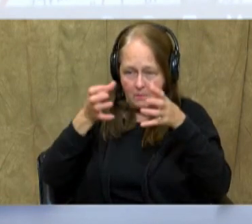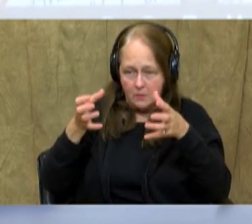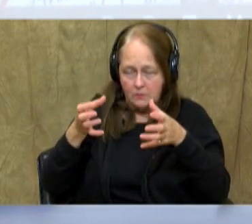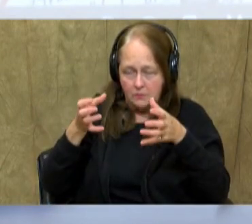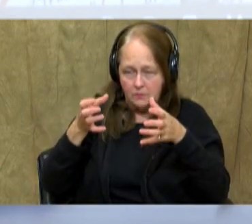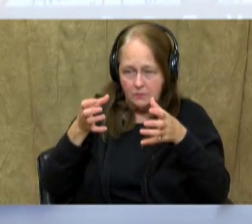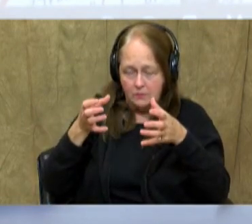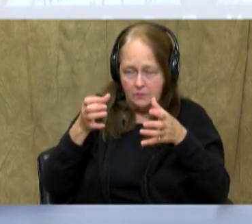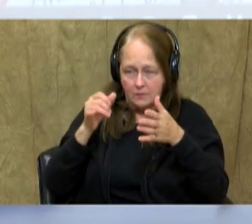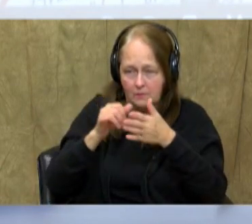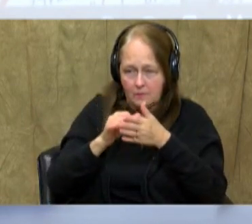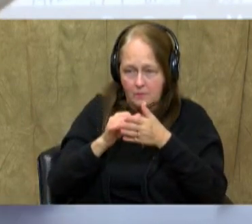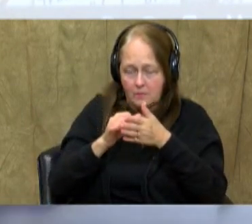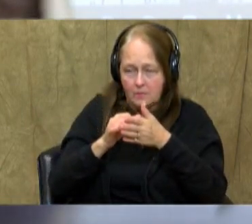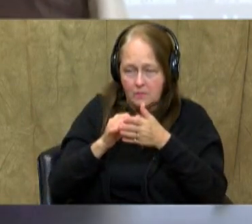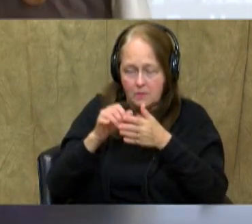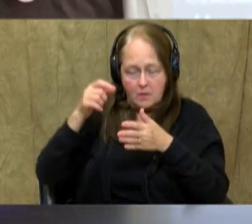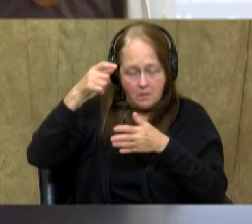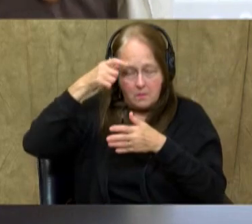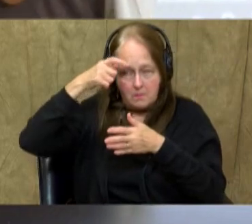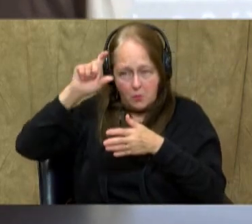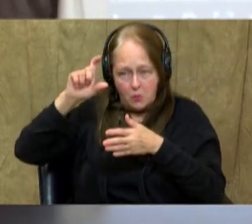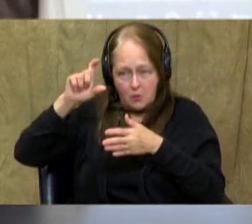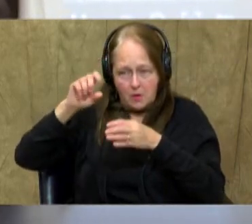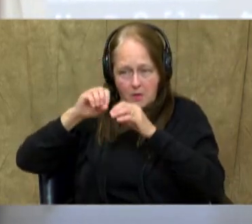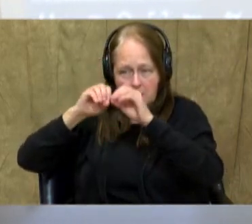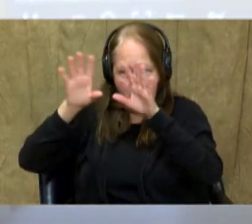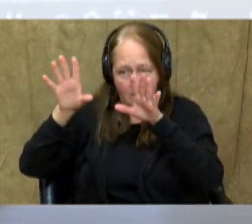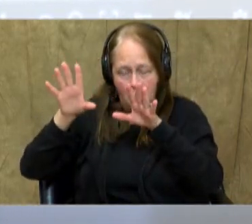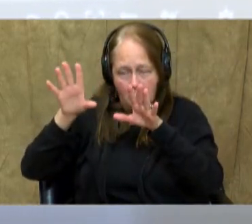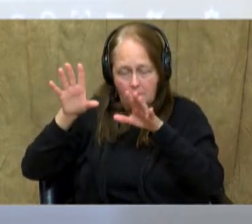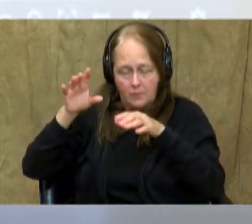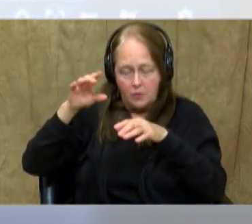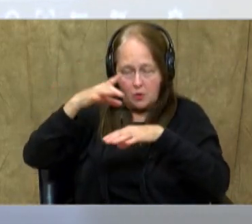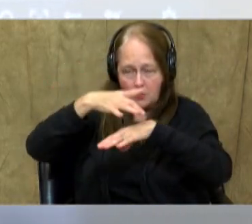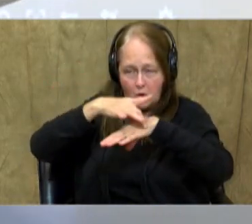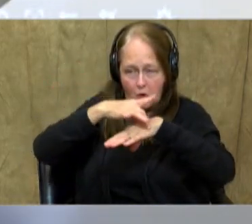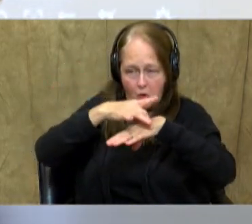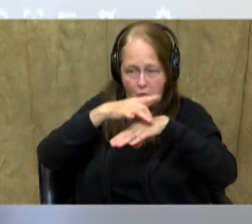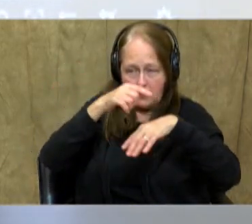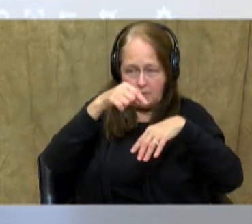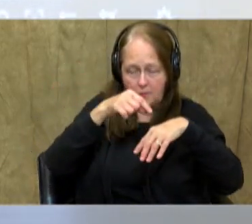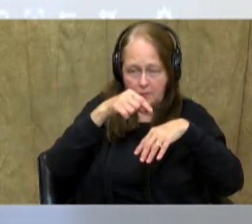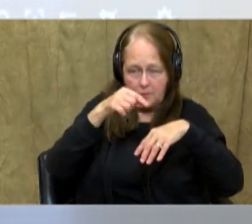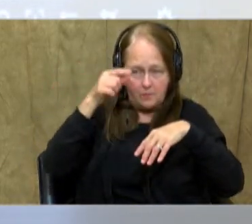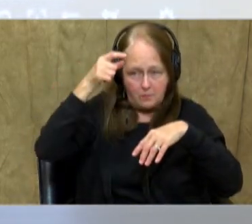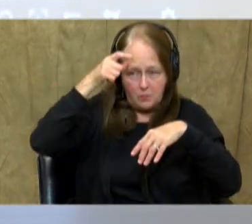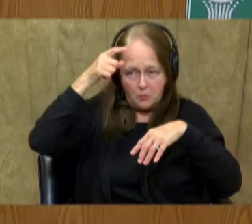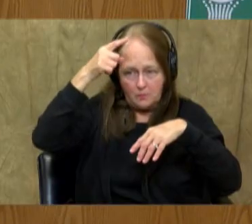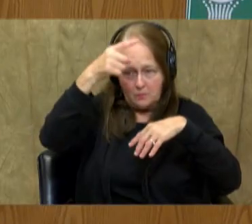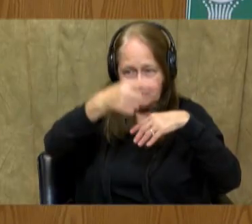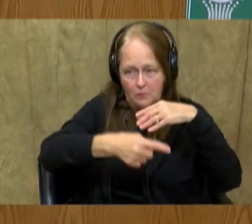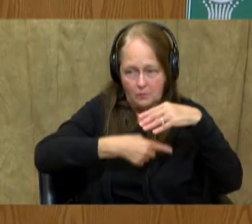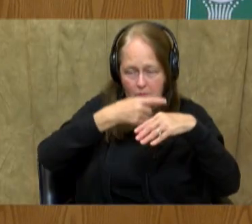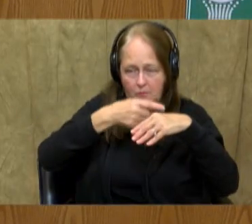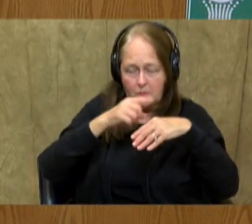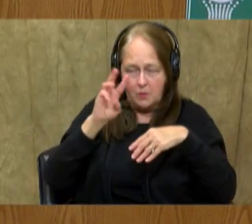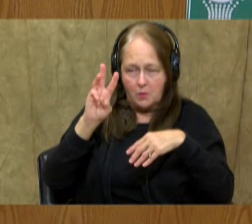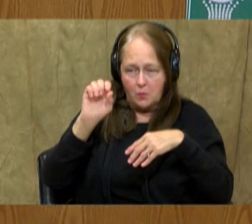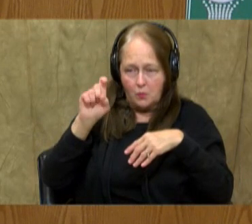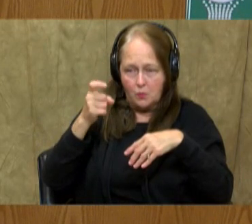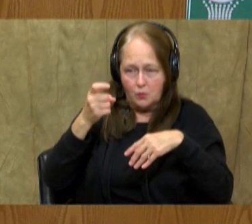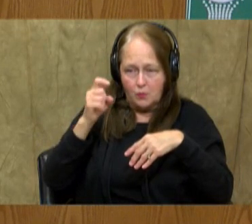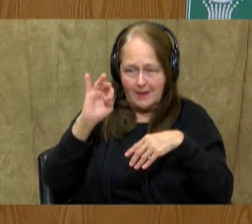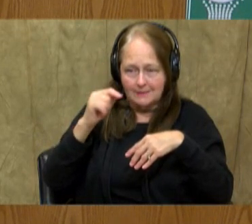that lit portion can we see as the moon orbits the Earth. So, waxing means it appears to be